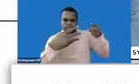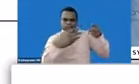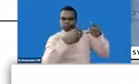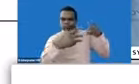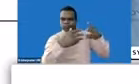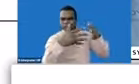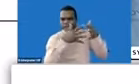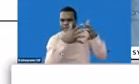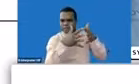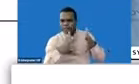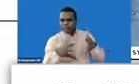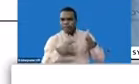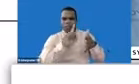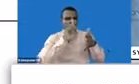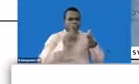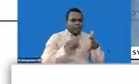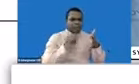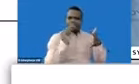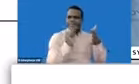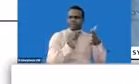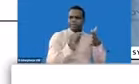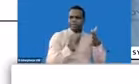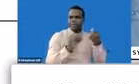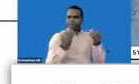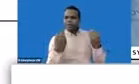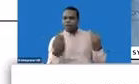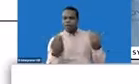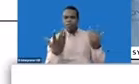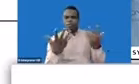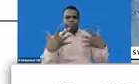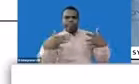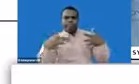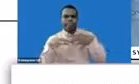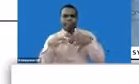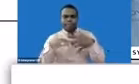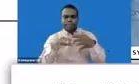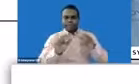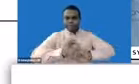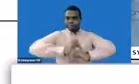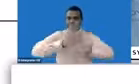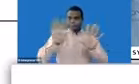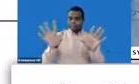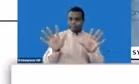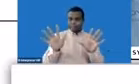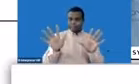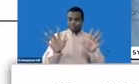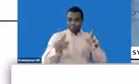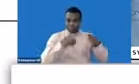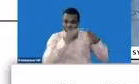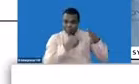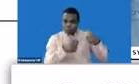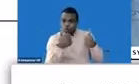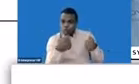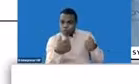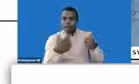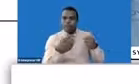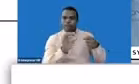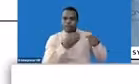and why is it good, maybe sometimes which user group it is beneficial